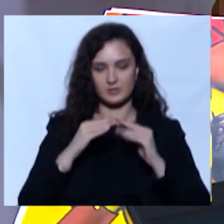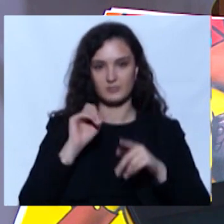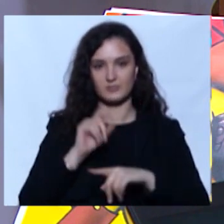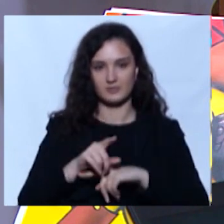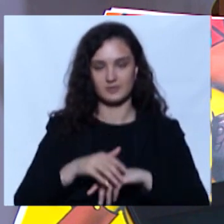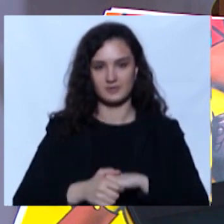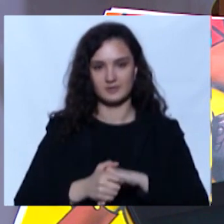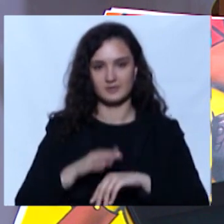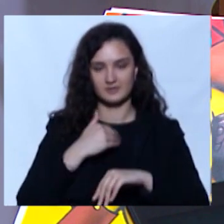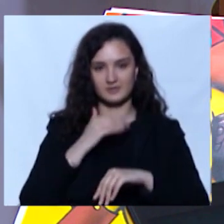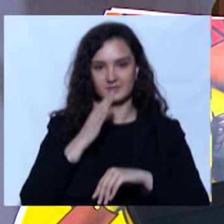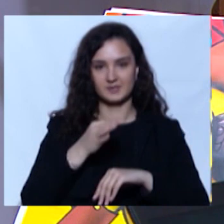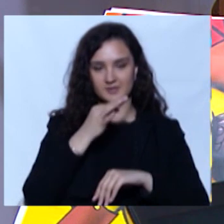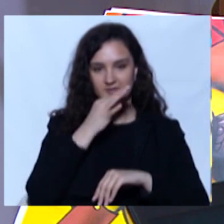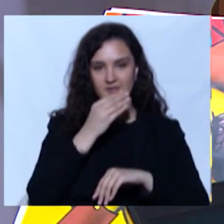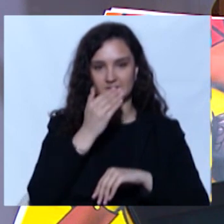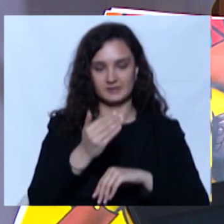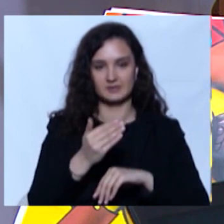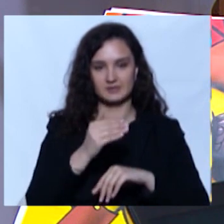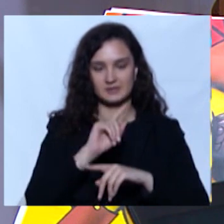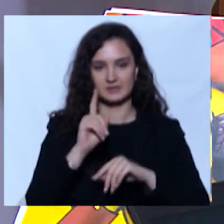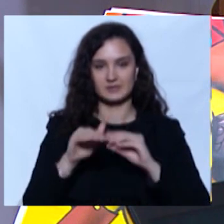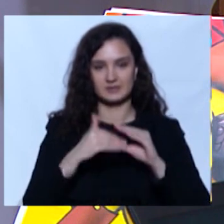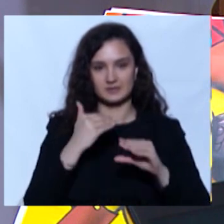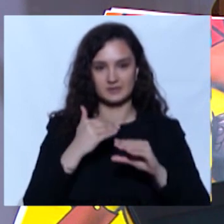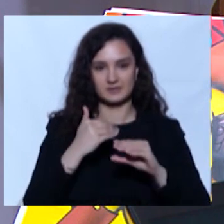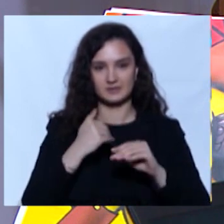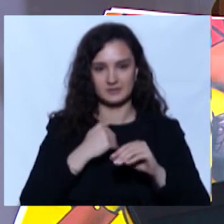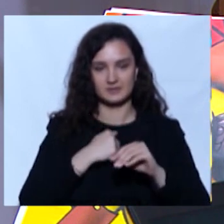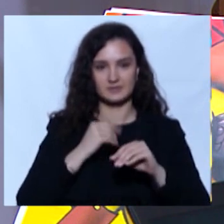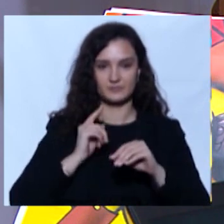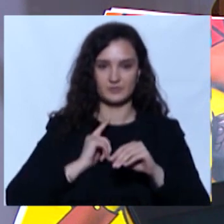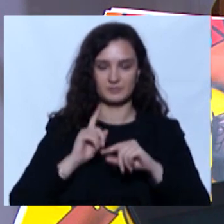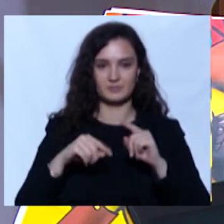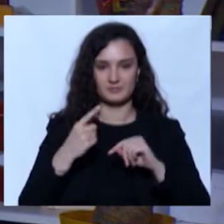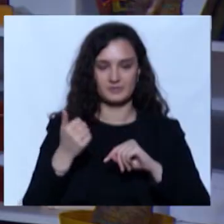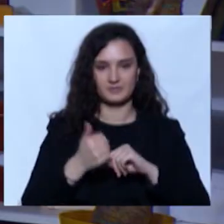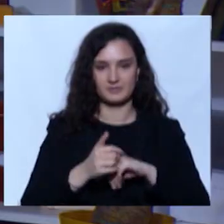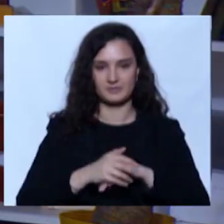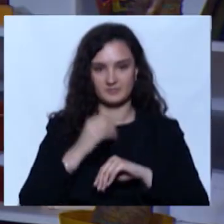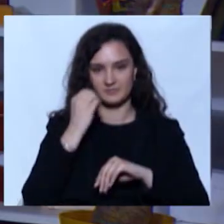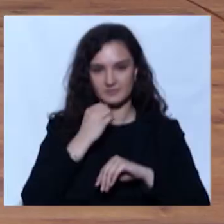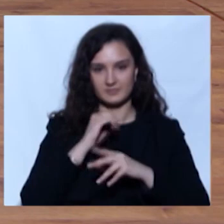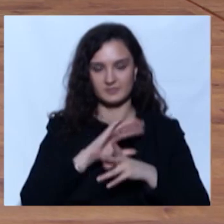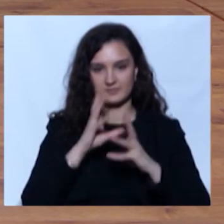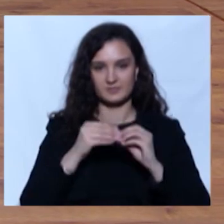englishbookeducation.co.uk/homework. We really enjoy seeing the work that you do, and we can't wait to see what you do this week. Thank you for